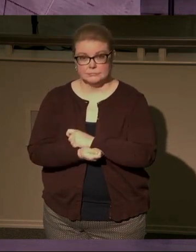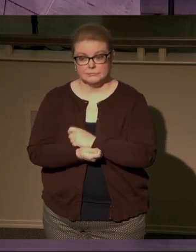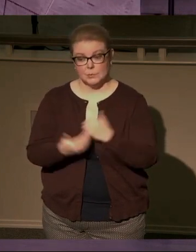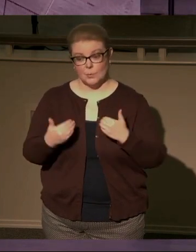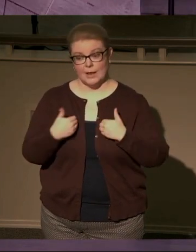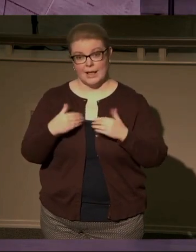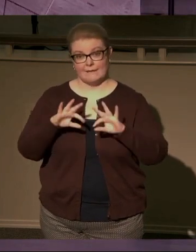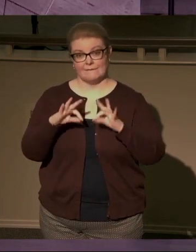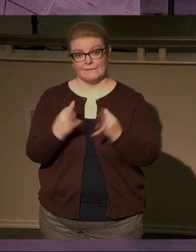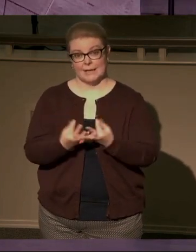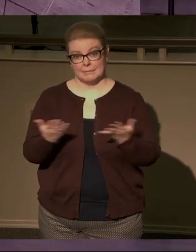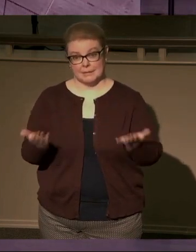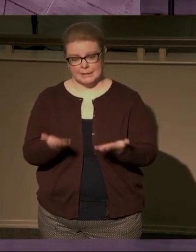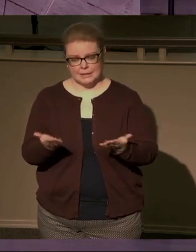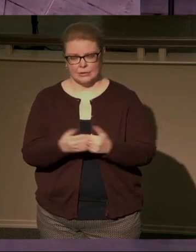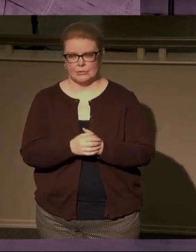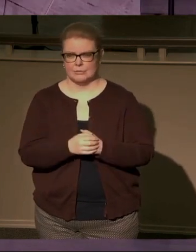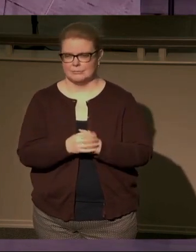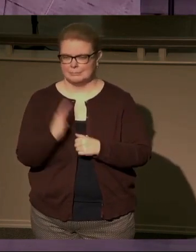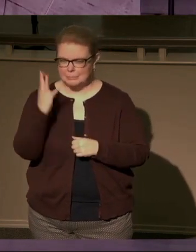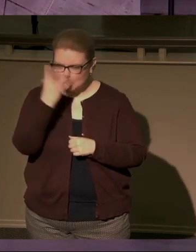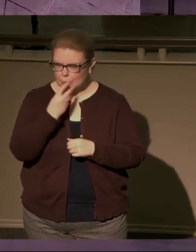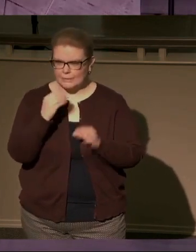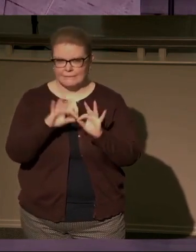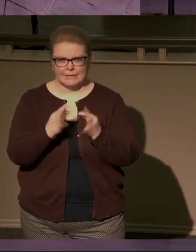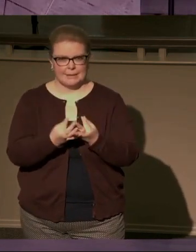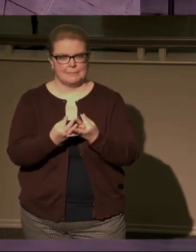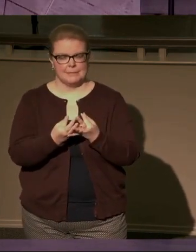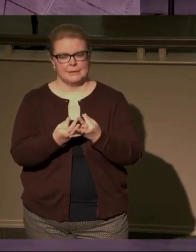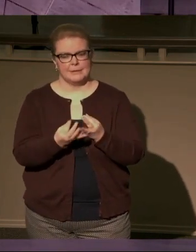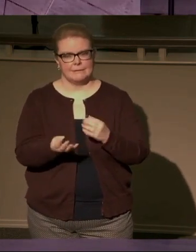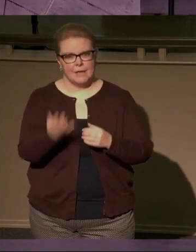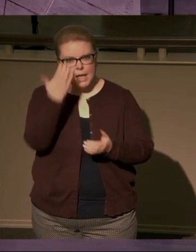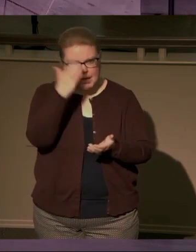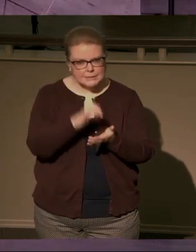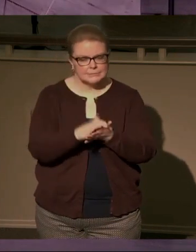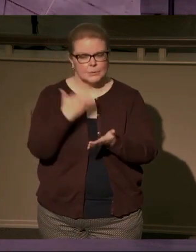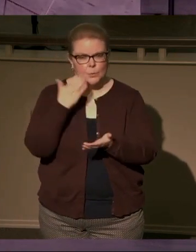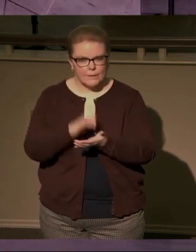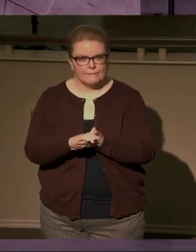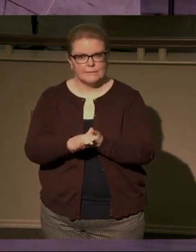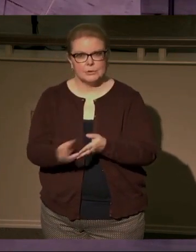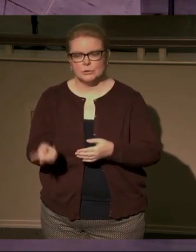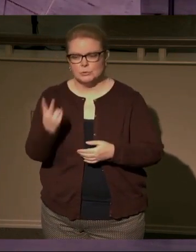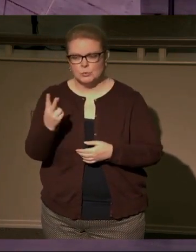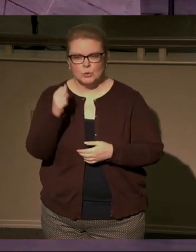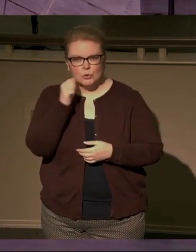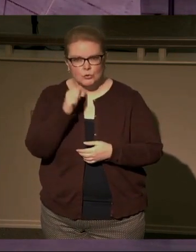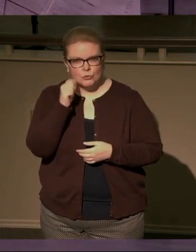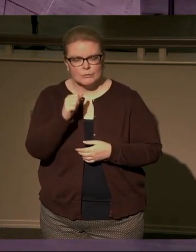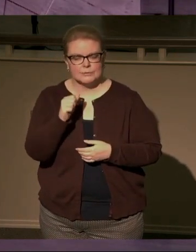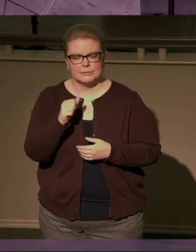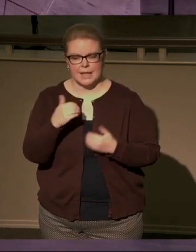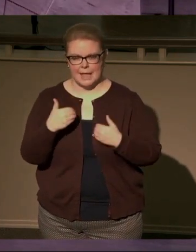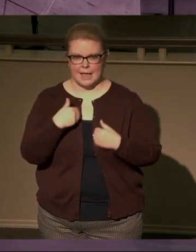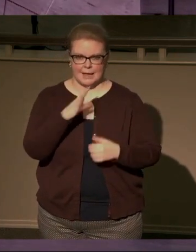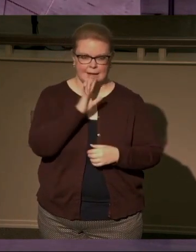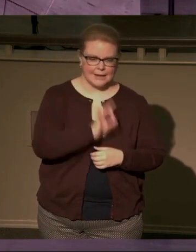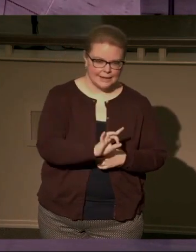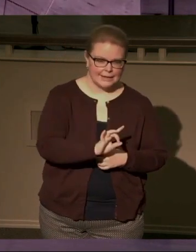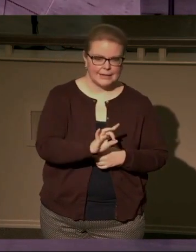here, a beautiful family of four. It's a husband and wife, and their two girls. I had an 8-year-old